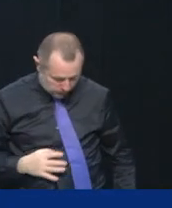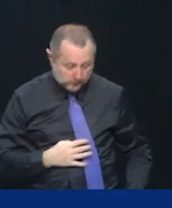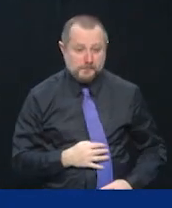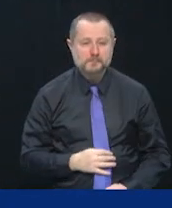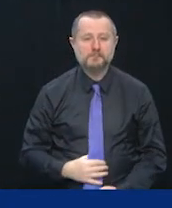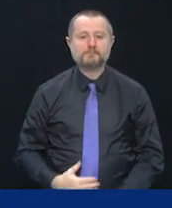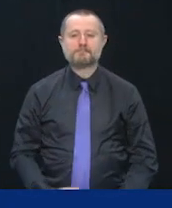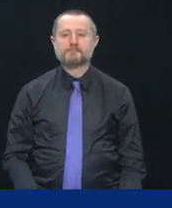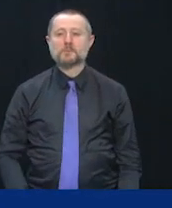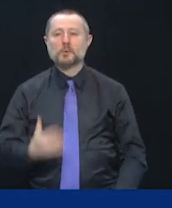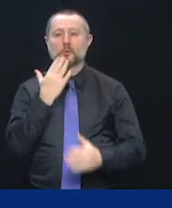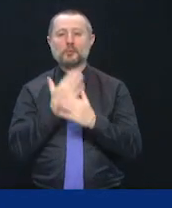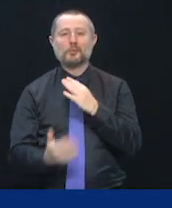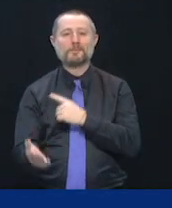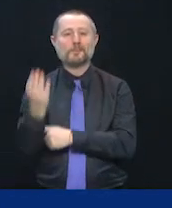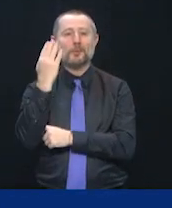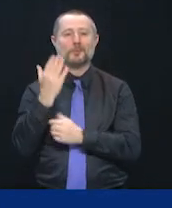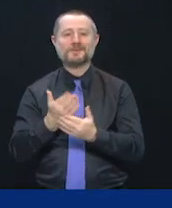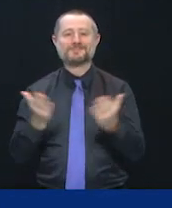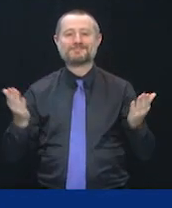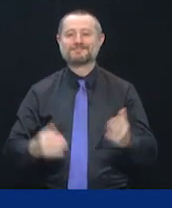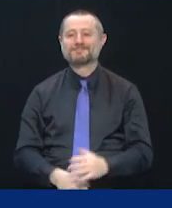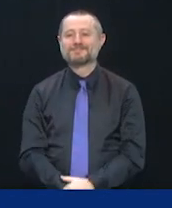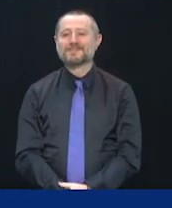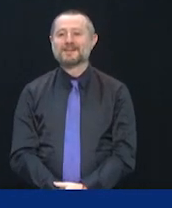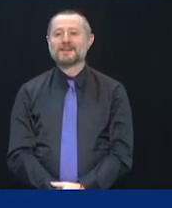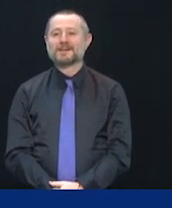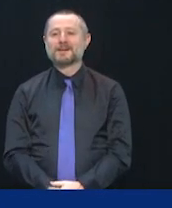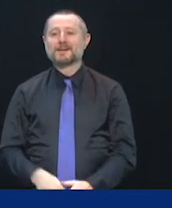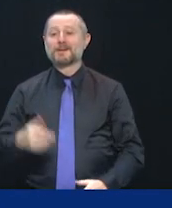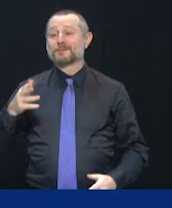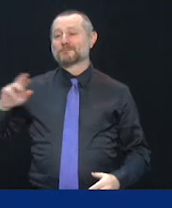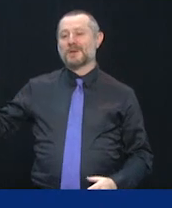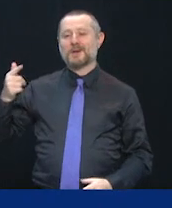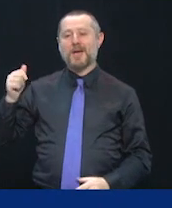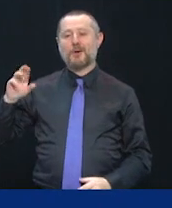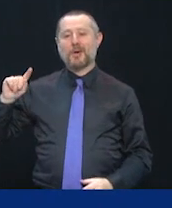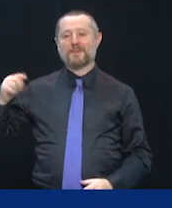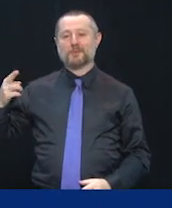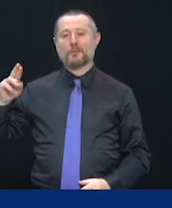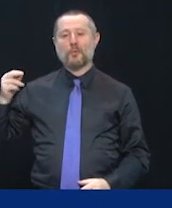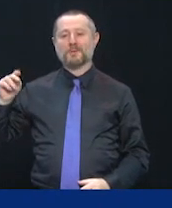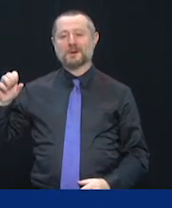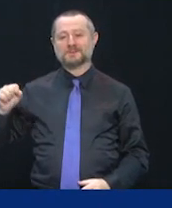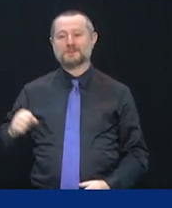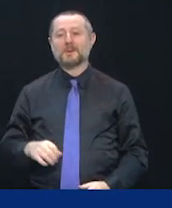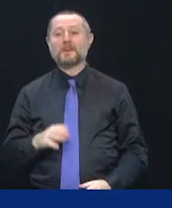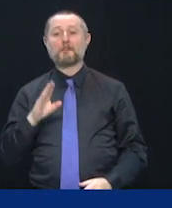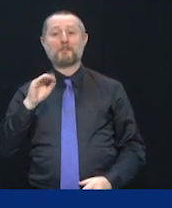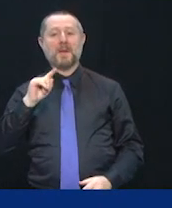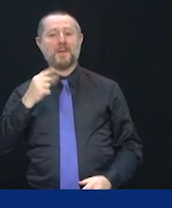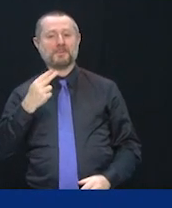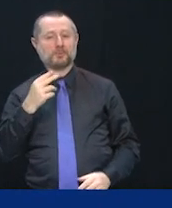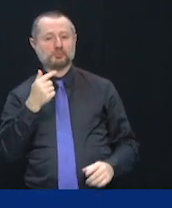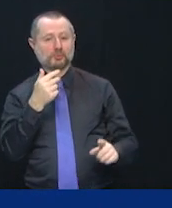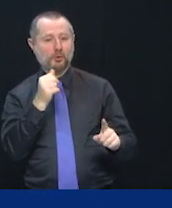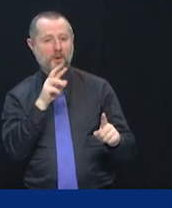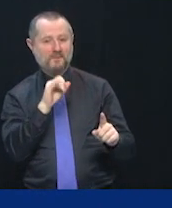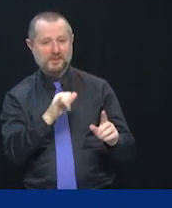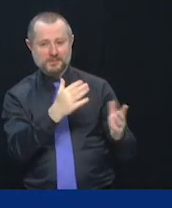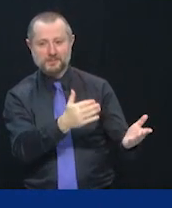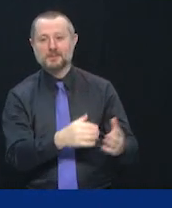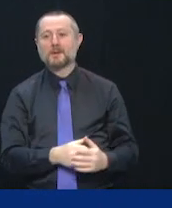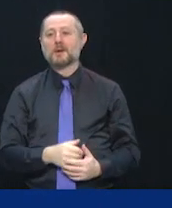Good morning. From my far right, Gareth Rhodes, Beth Garvey, Commissioner Zucker. To my left, Melissa